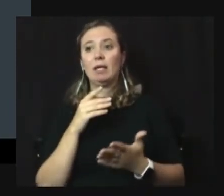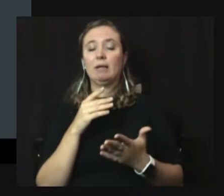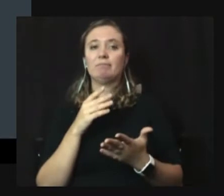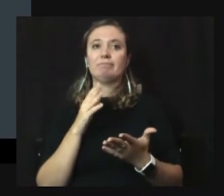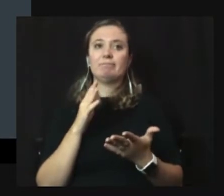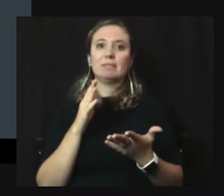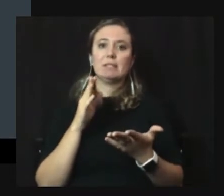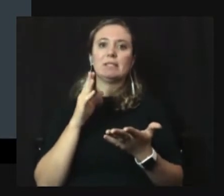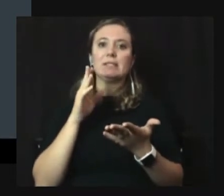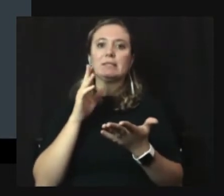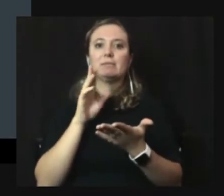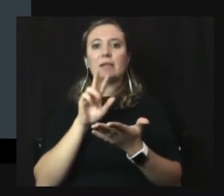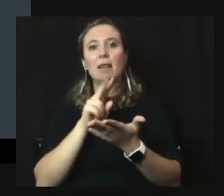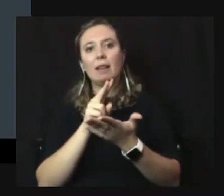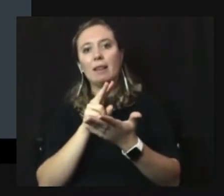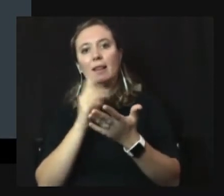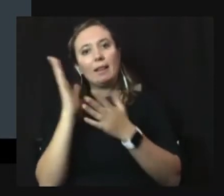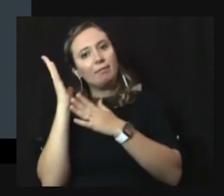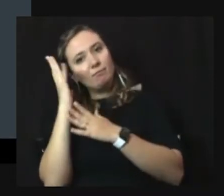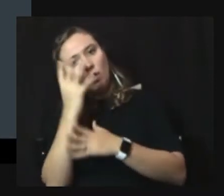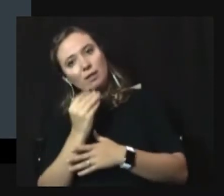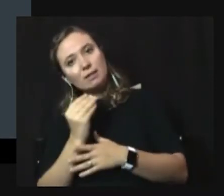restful sleep.